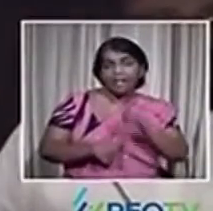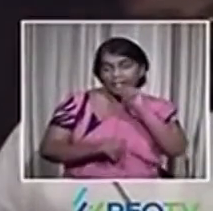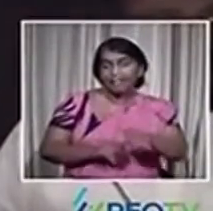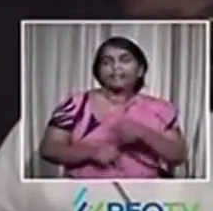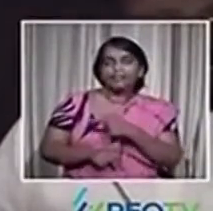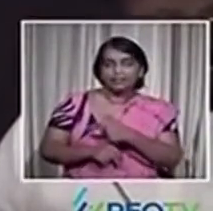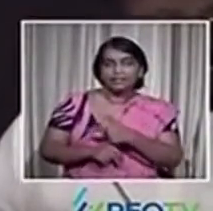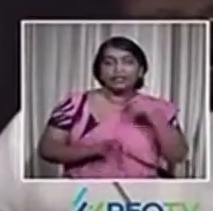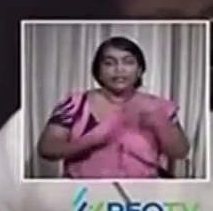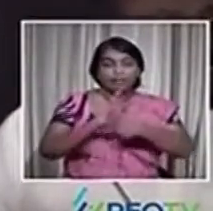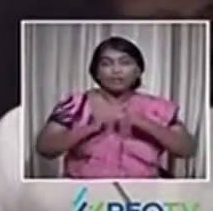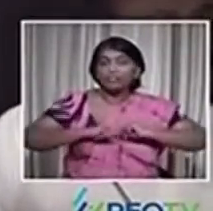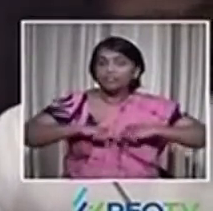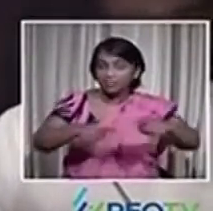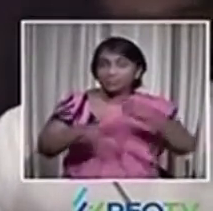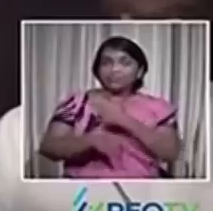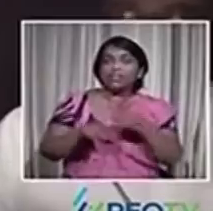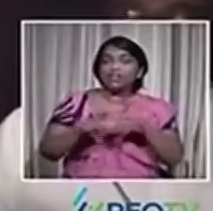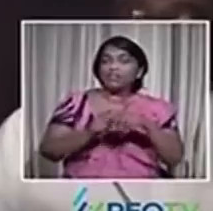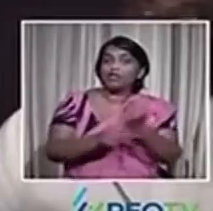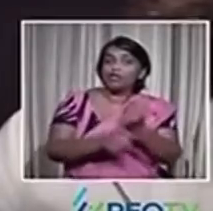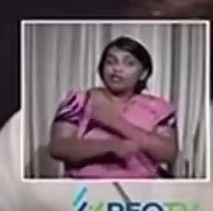as long as Gotabaya is president.